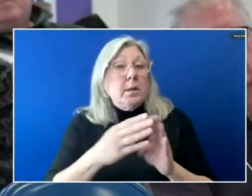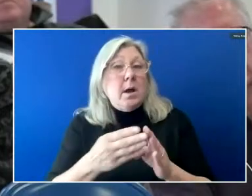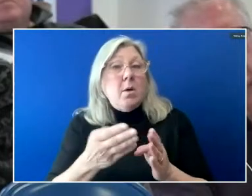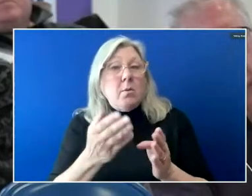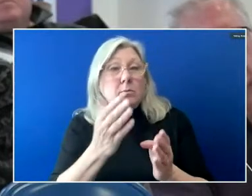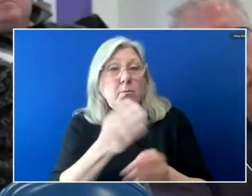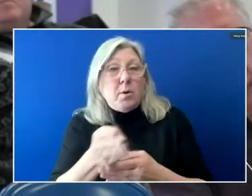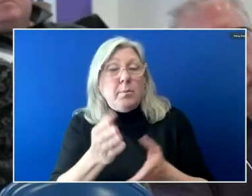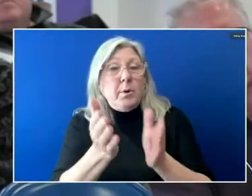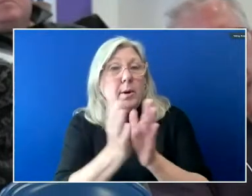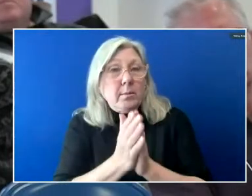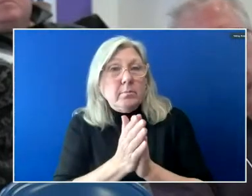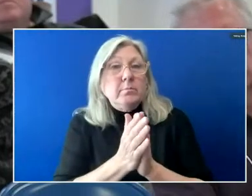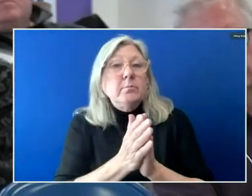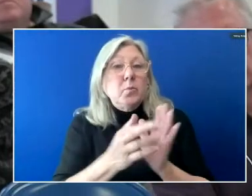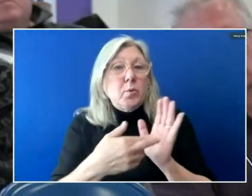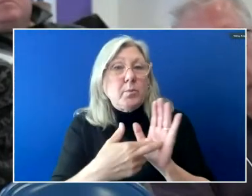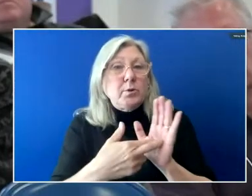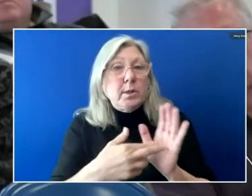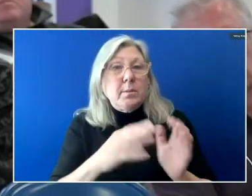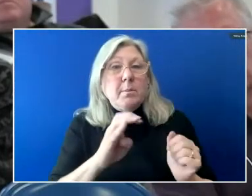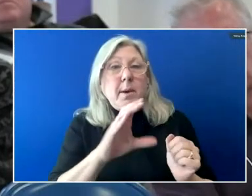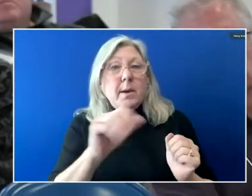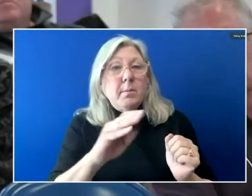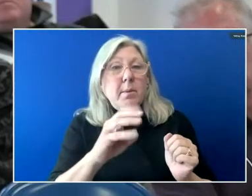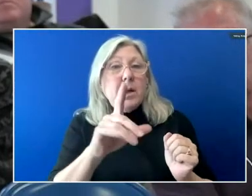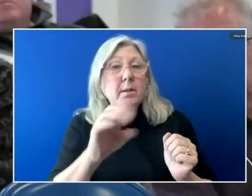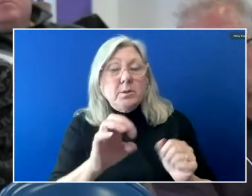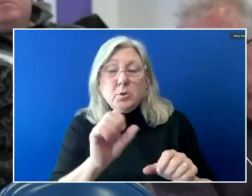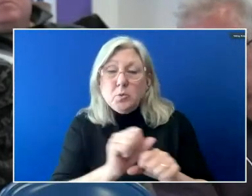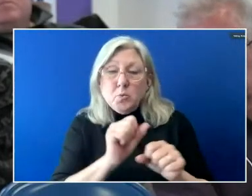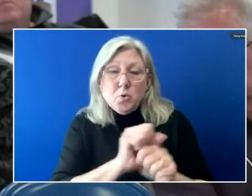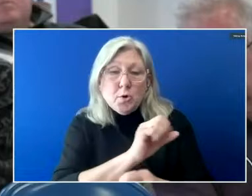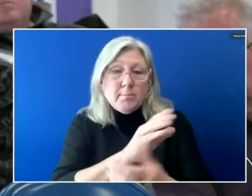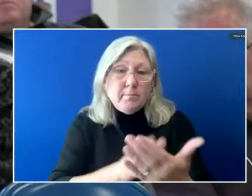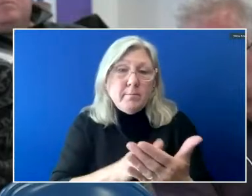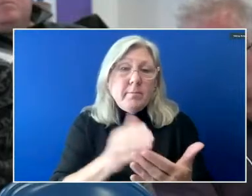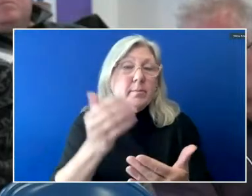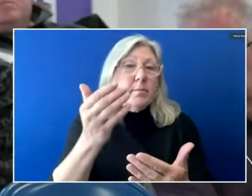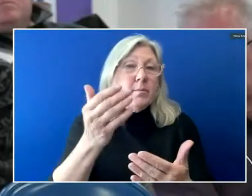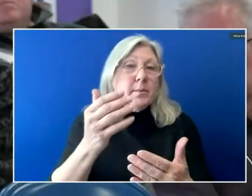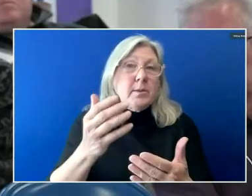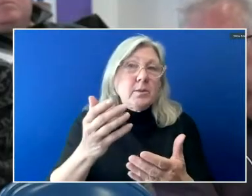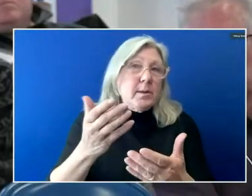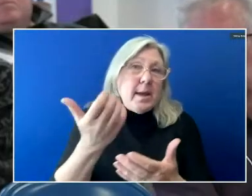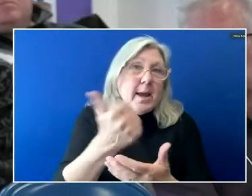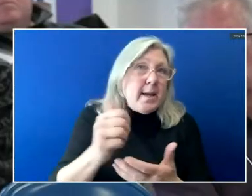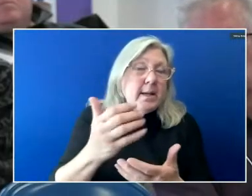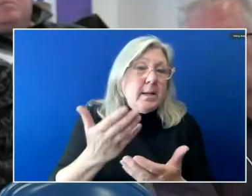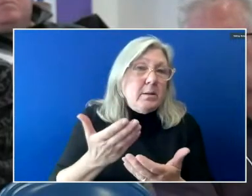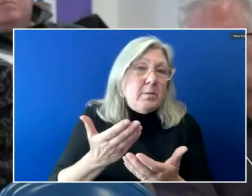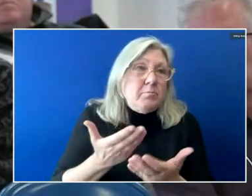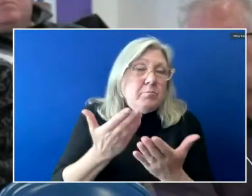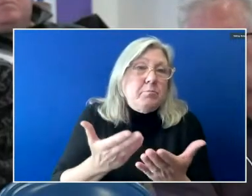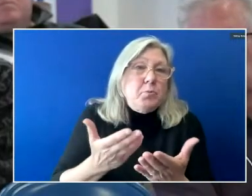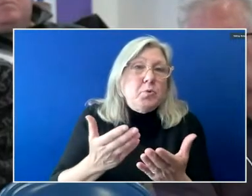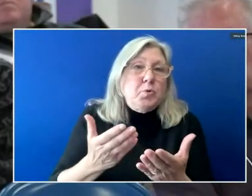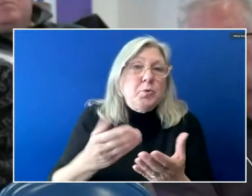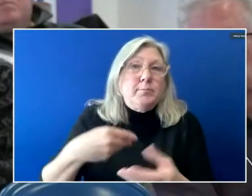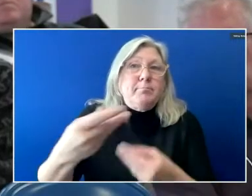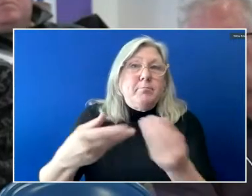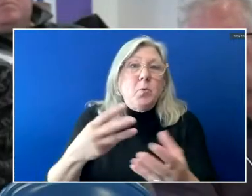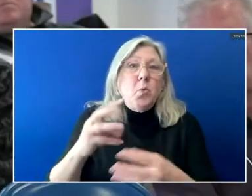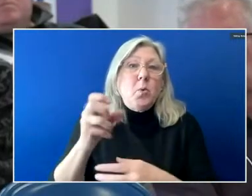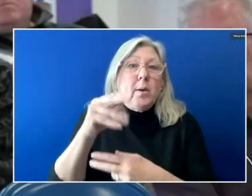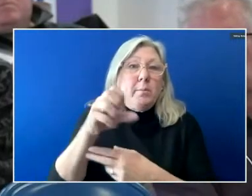procedural or substantive that advances weapons for the Netanyahu government and to commit to vote against any bill that includes weapons for the